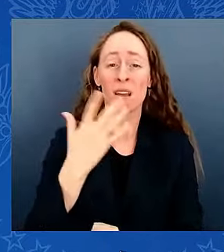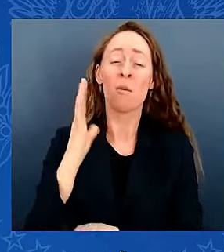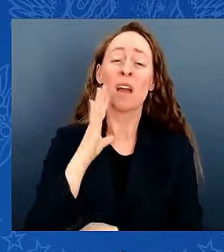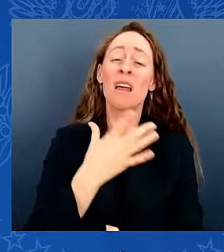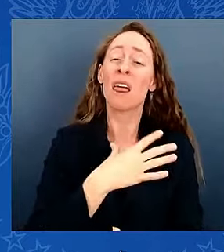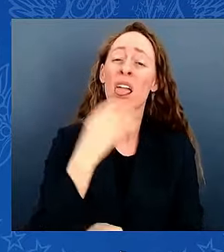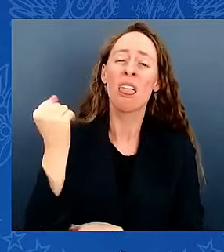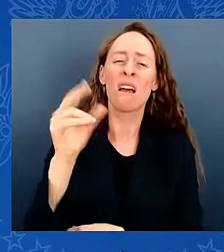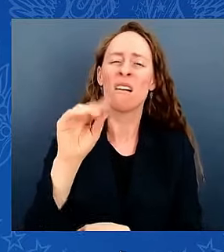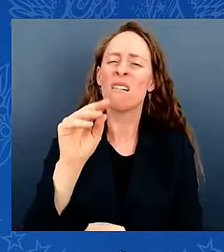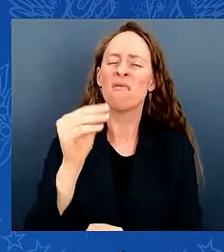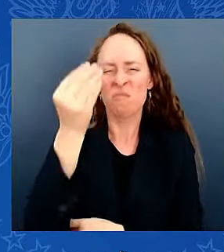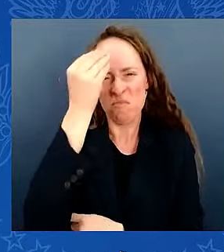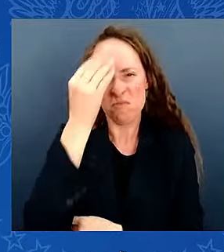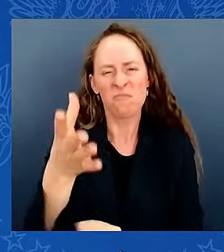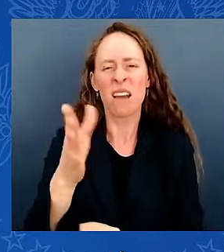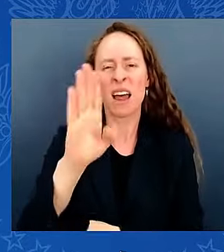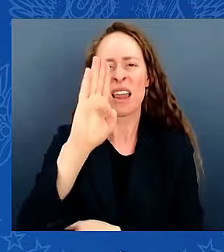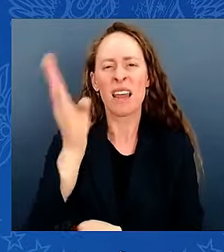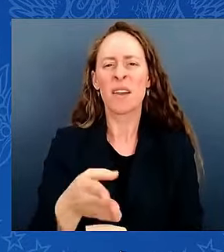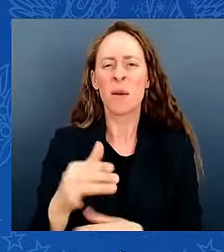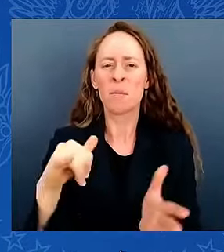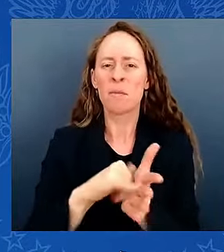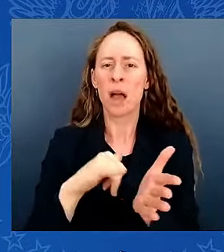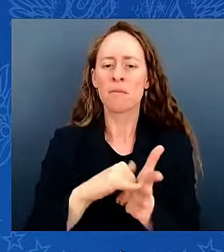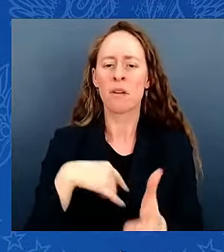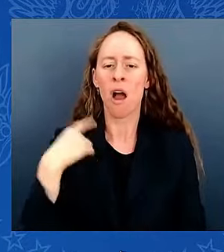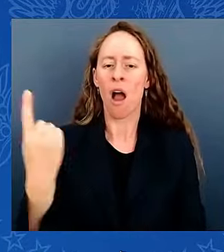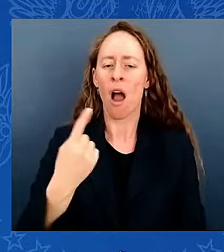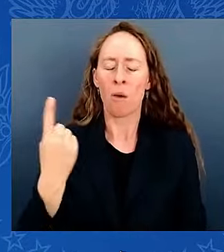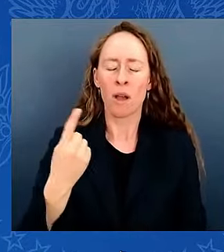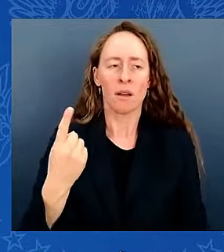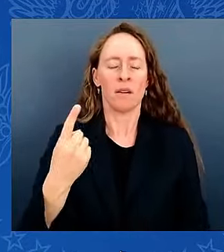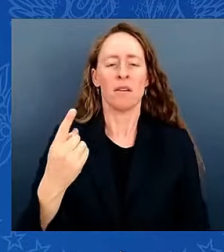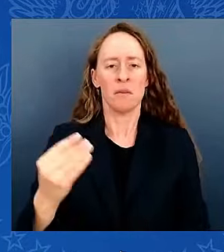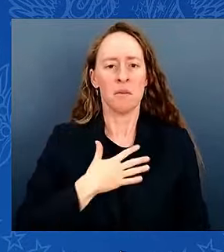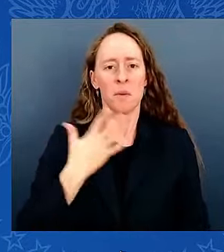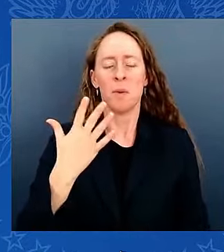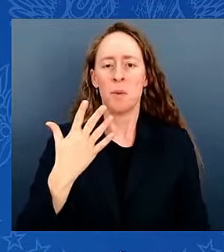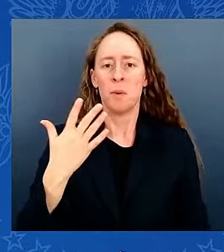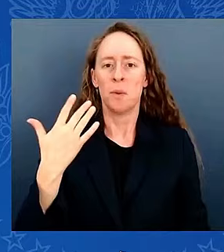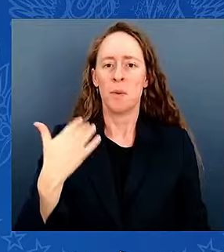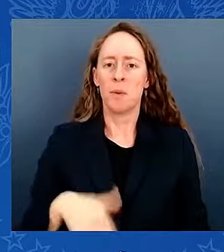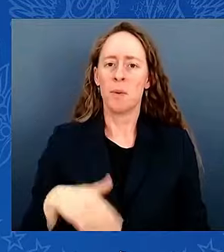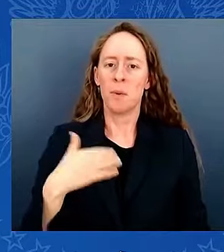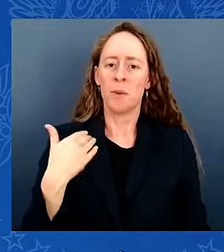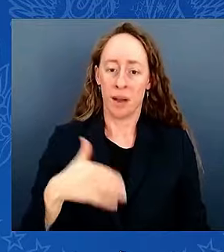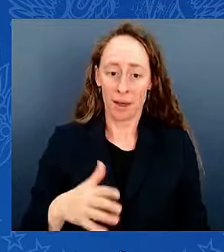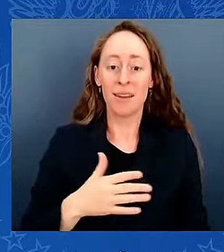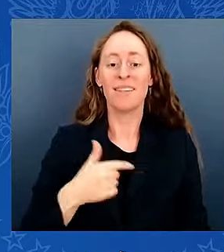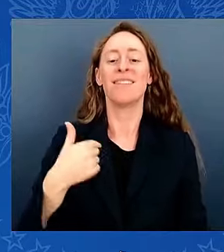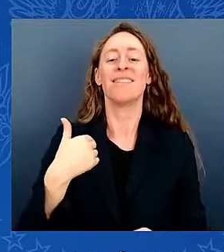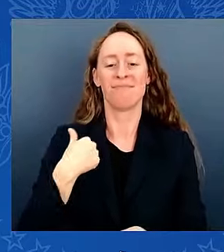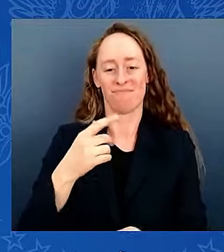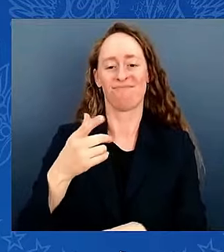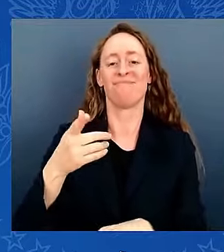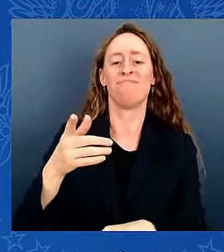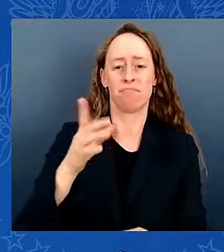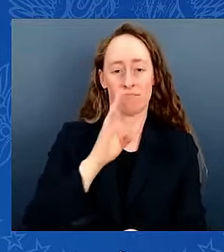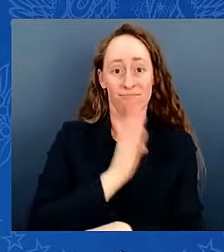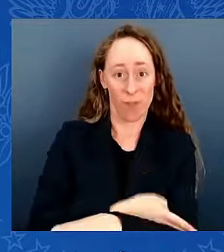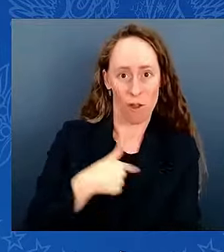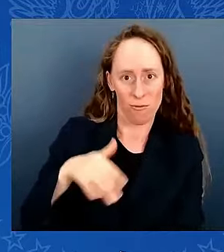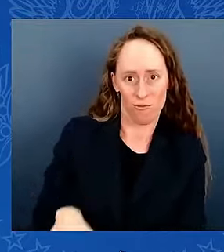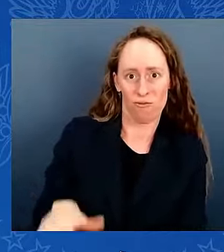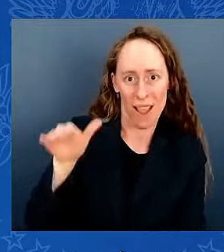me as a mom who is raising a young black girl is walking through the White House and seeing people who